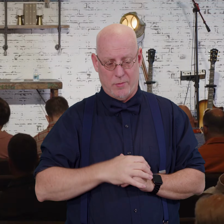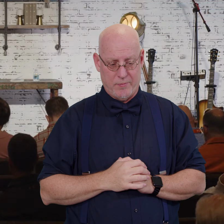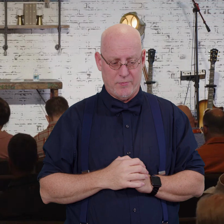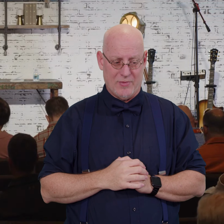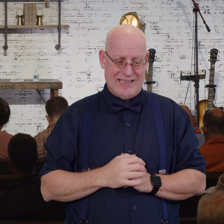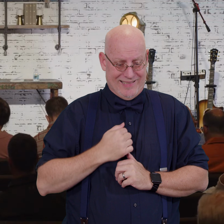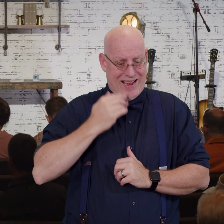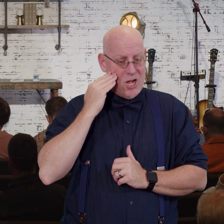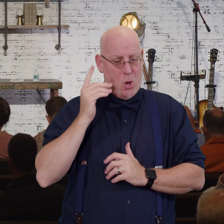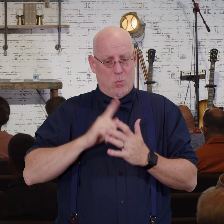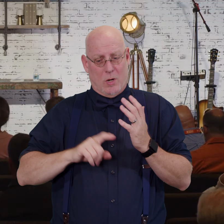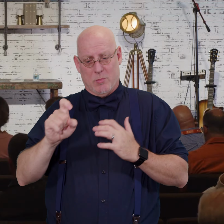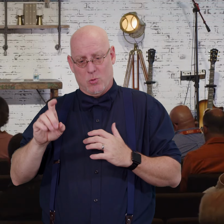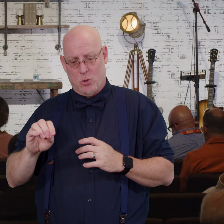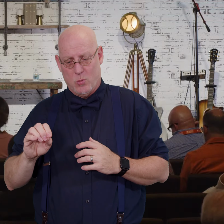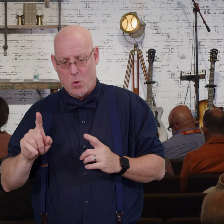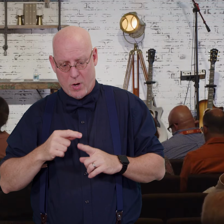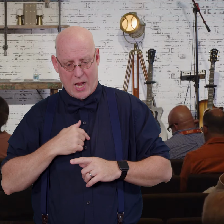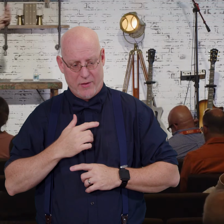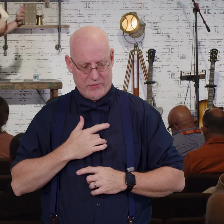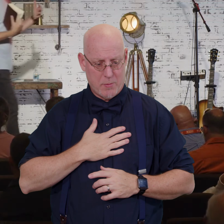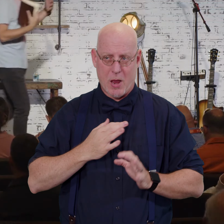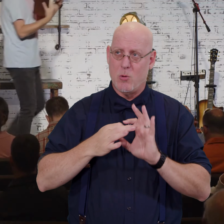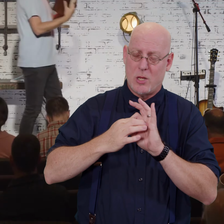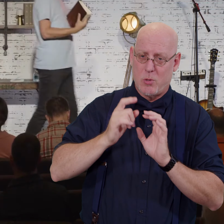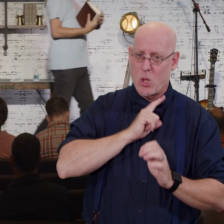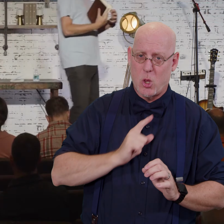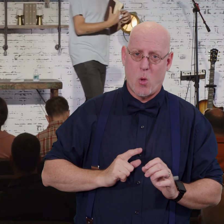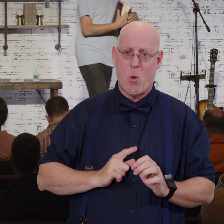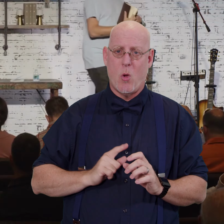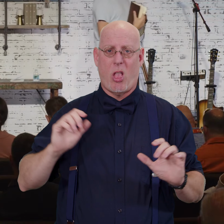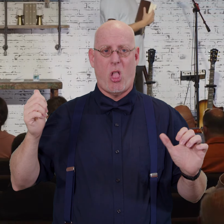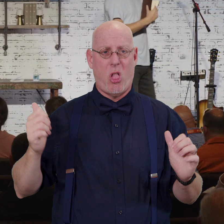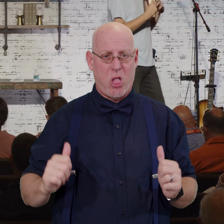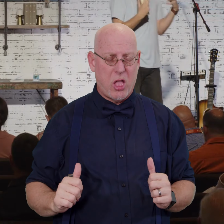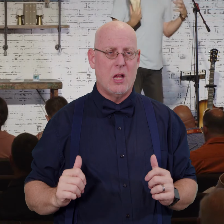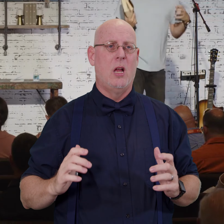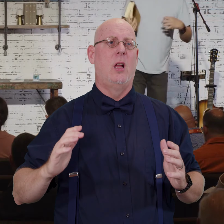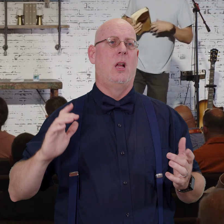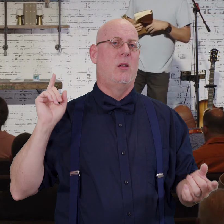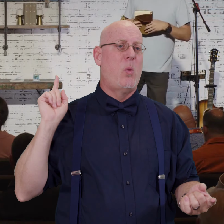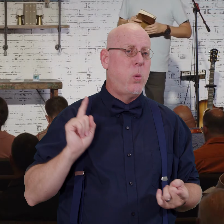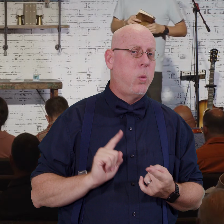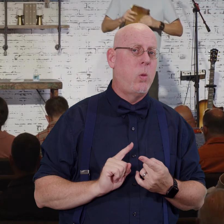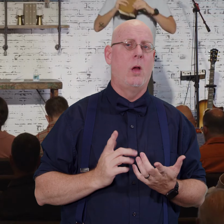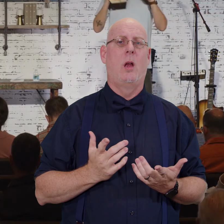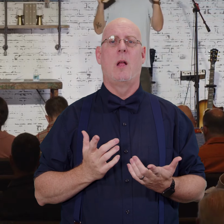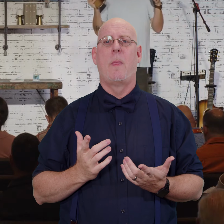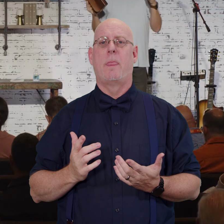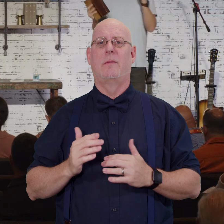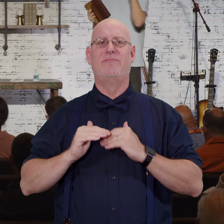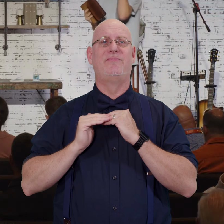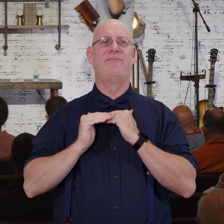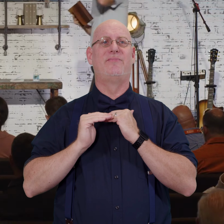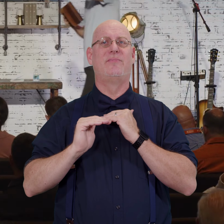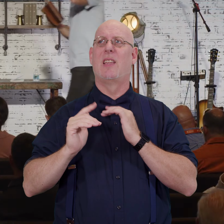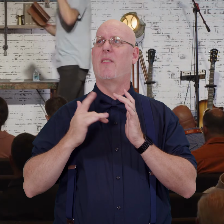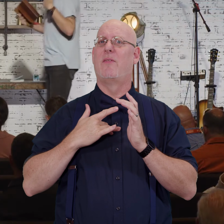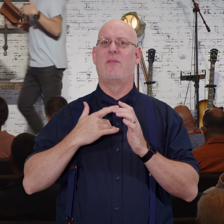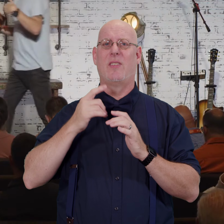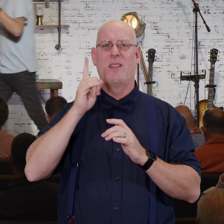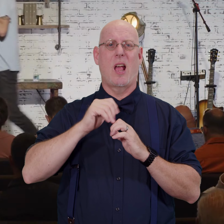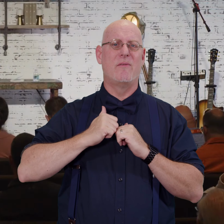but like I know what to do when I feel that my relationship with the Lord is cold, when it has waned, when it has grown stale, when he feels